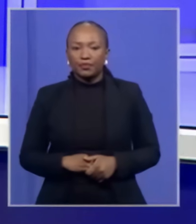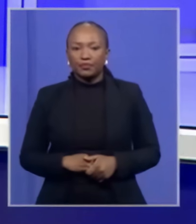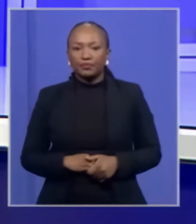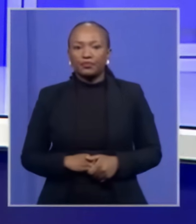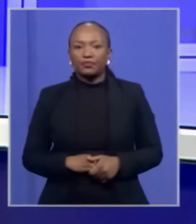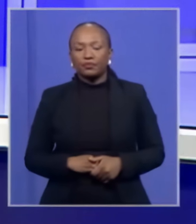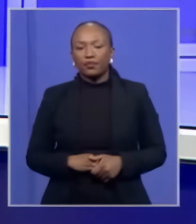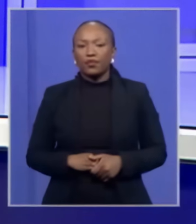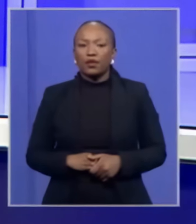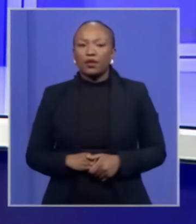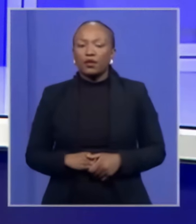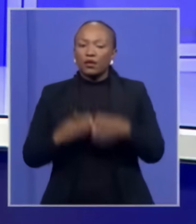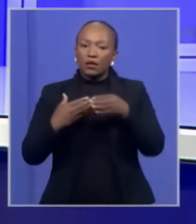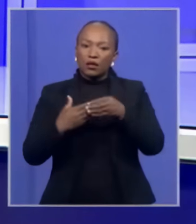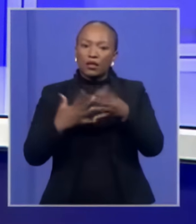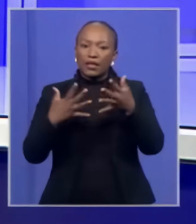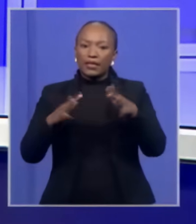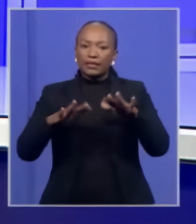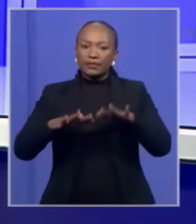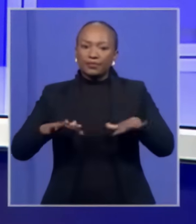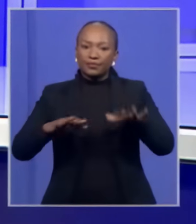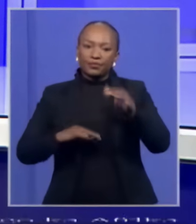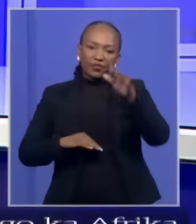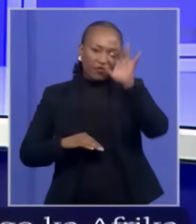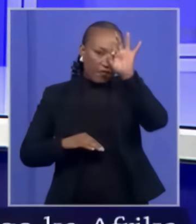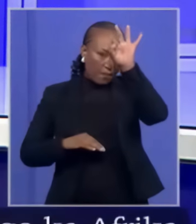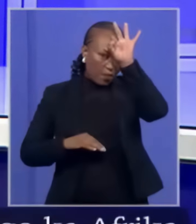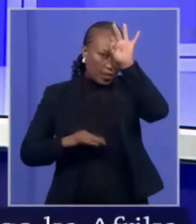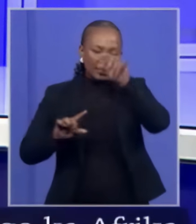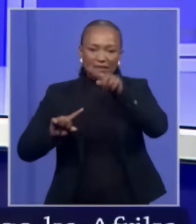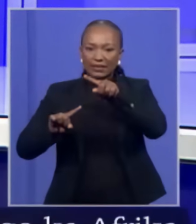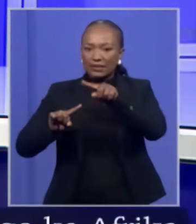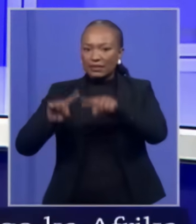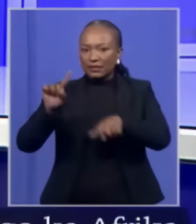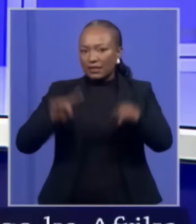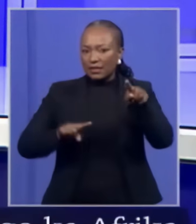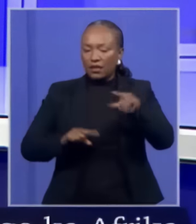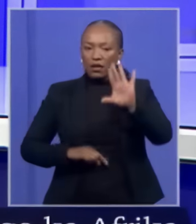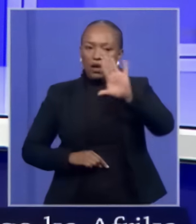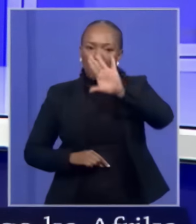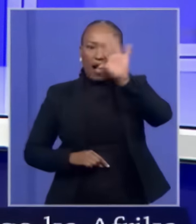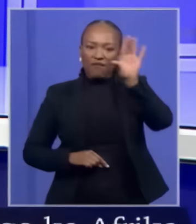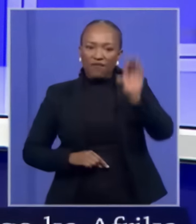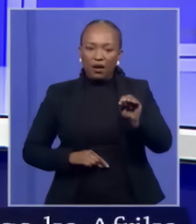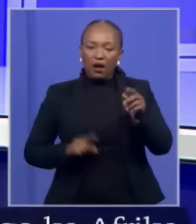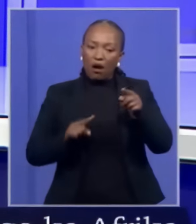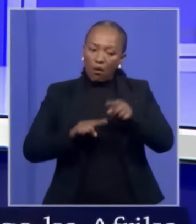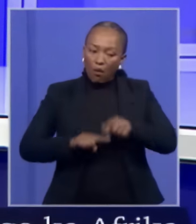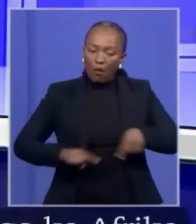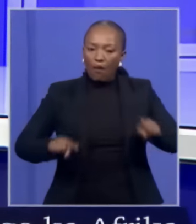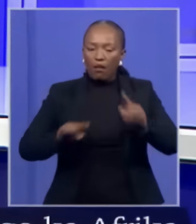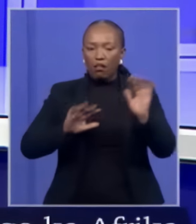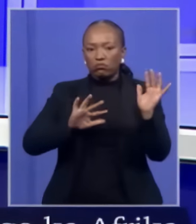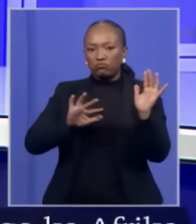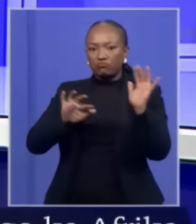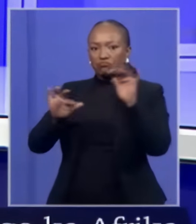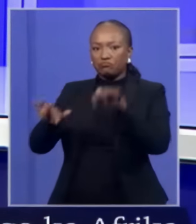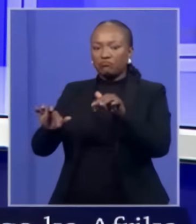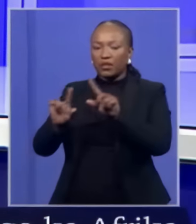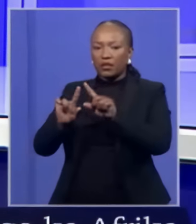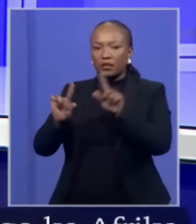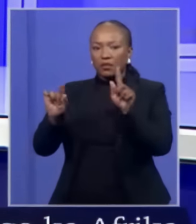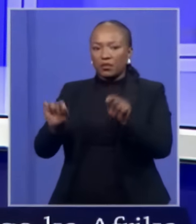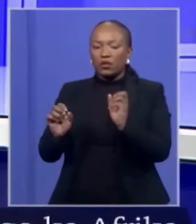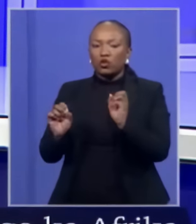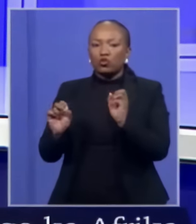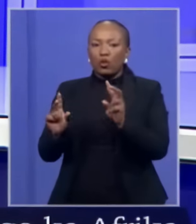Baetapele ka sephodiseng le batšhireletšo go tšwa dinageng tša go fapafapana kontinenteng ya Afrika ba kopane ka Cape Town kopanong ya bo 27 ya